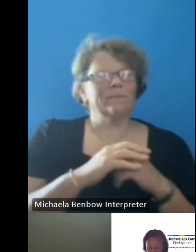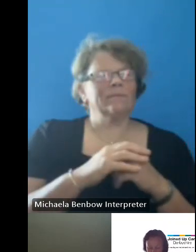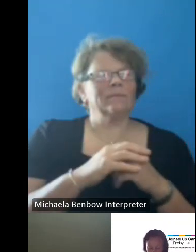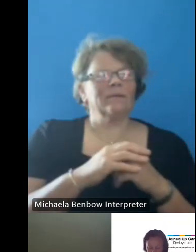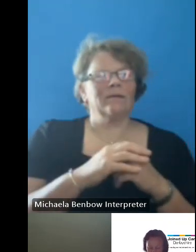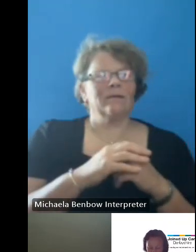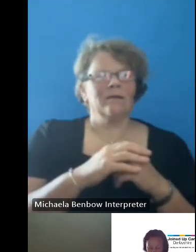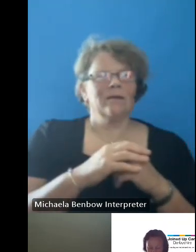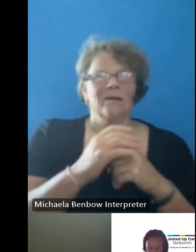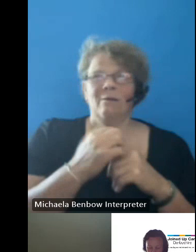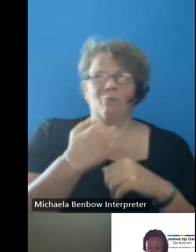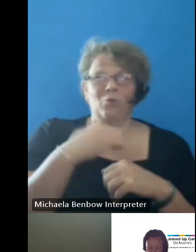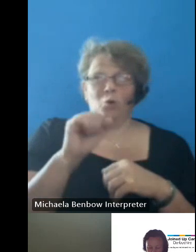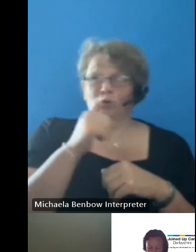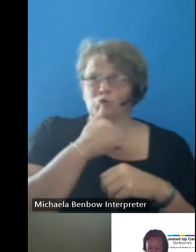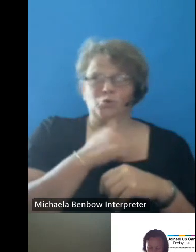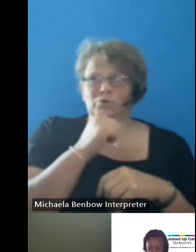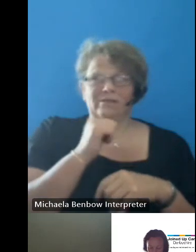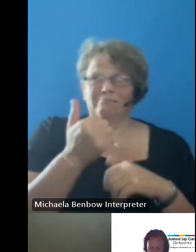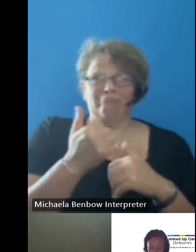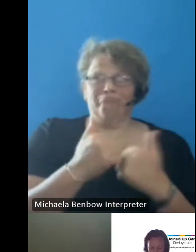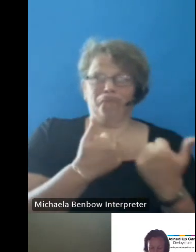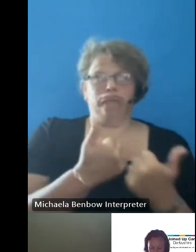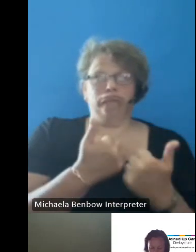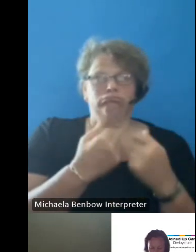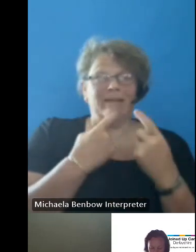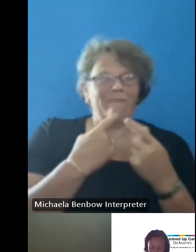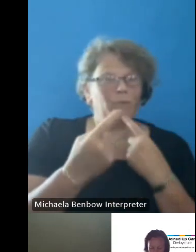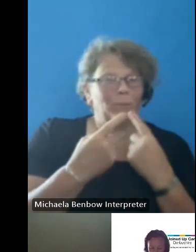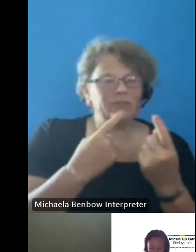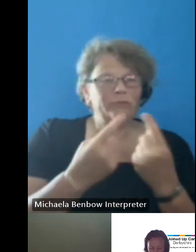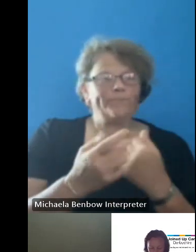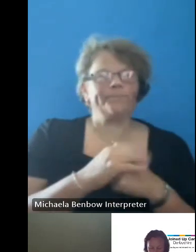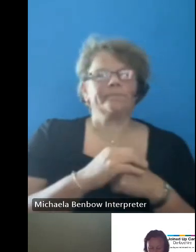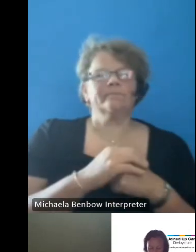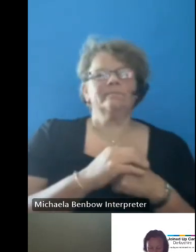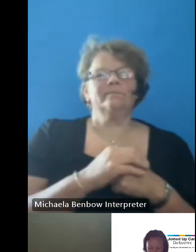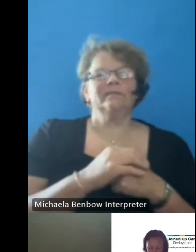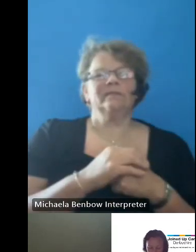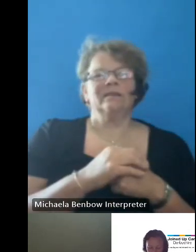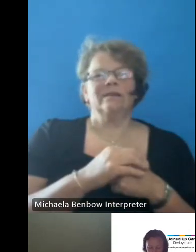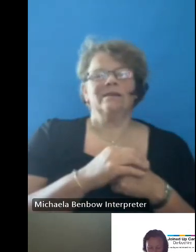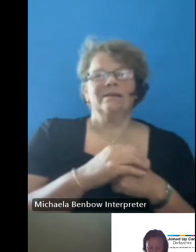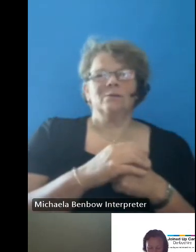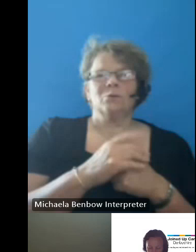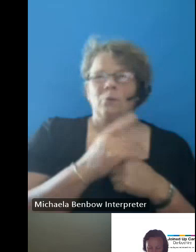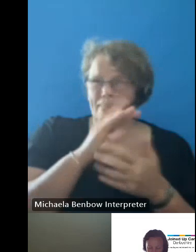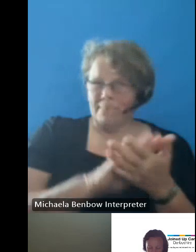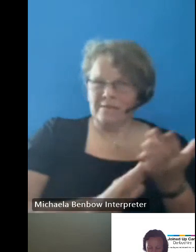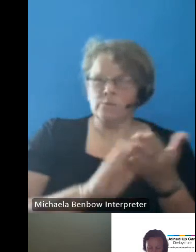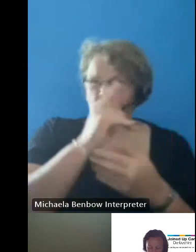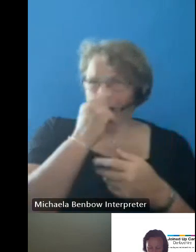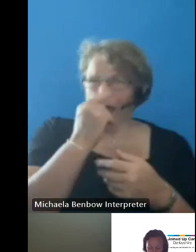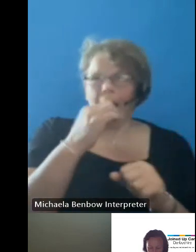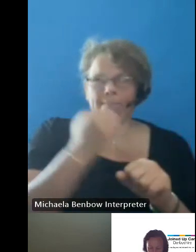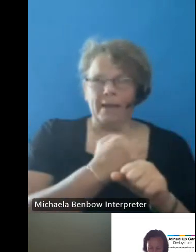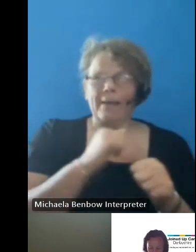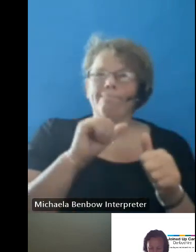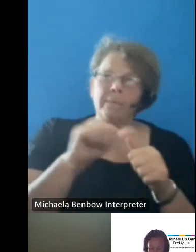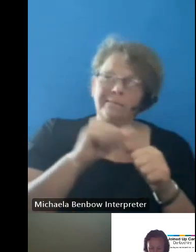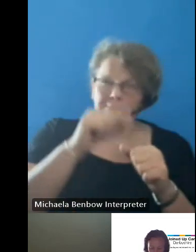making effective use of that information to help make better decisions for people and their